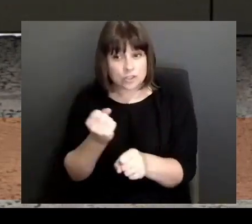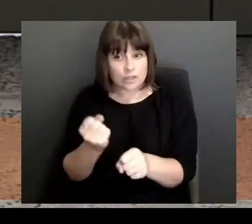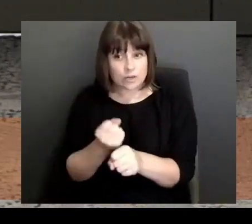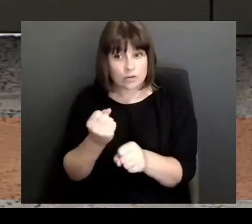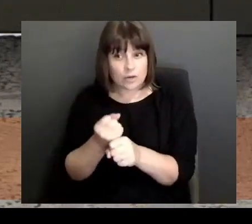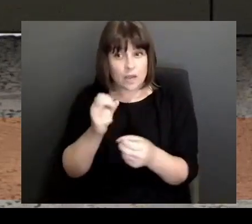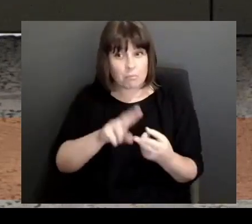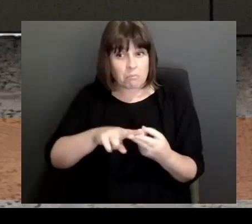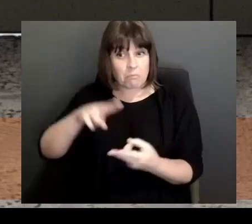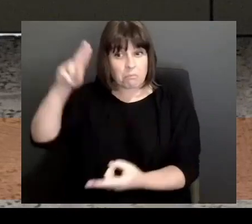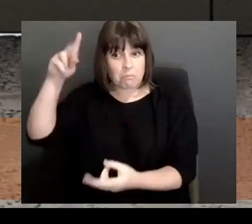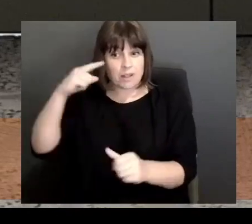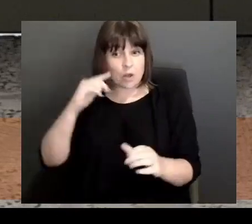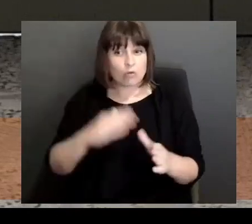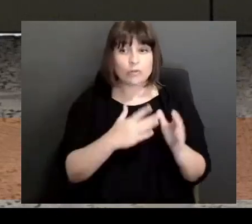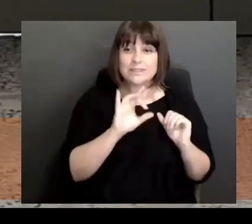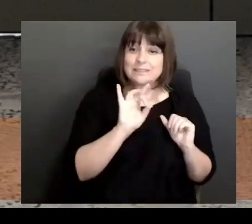around